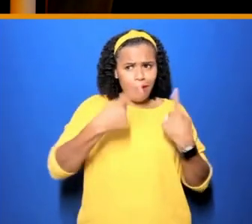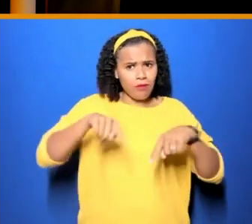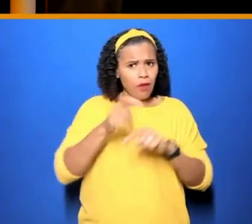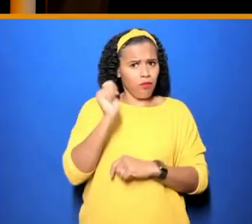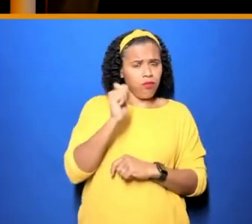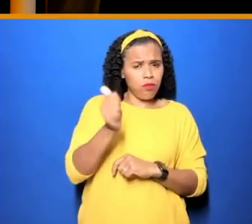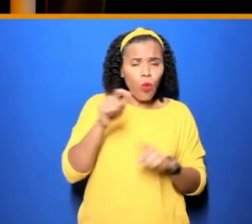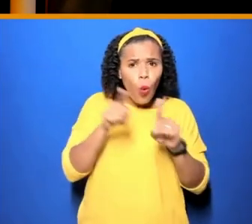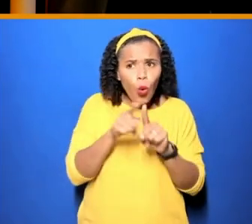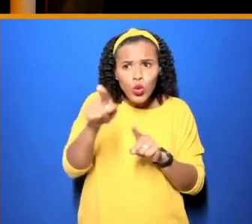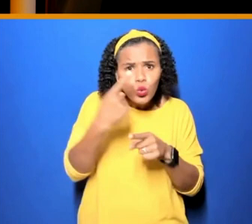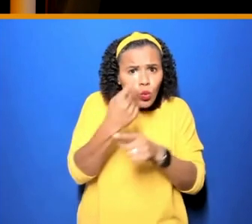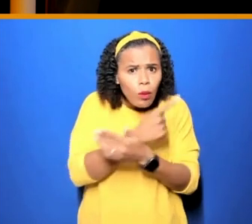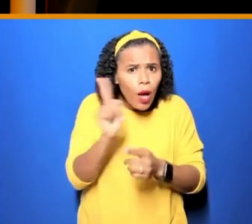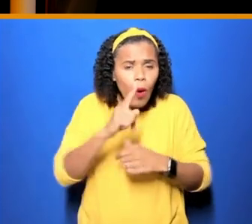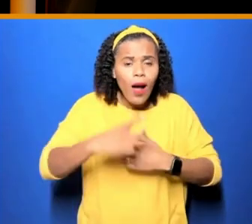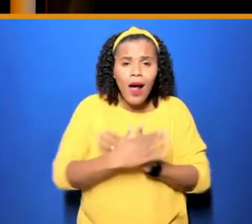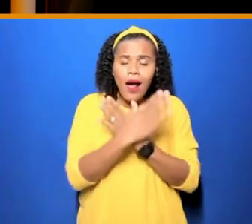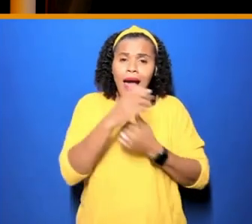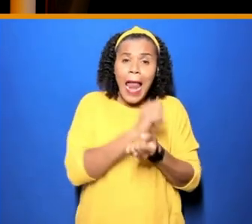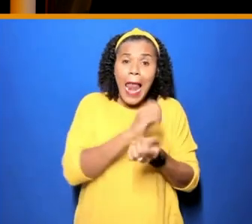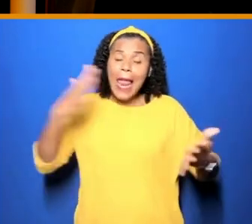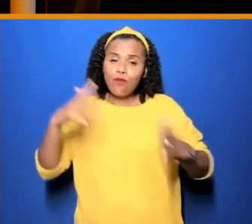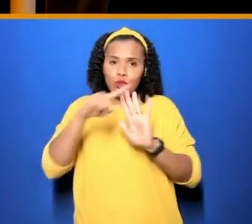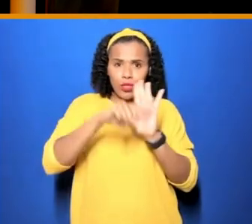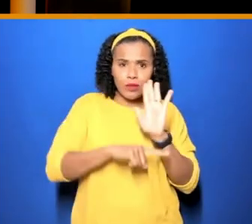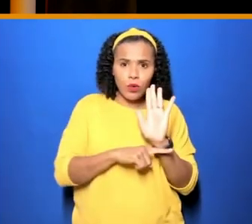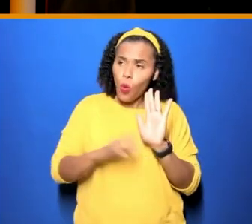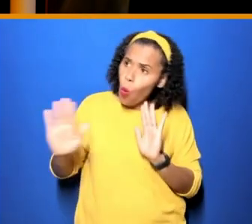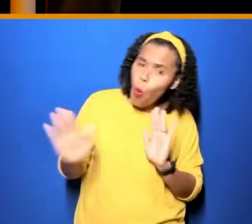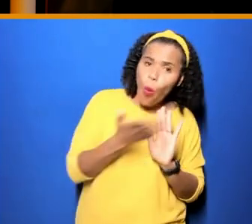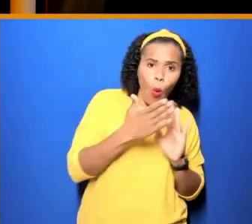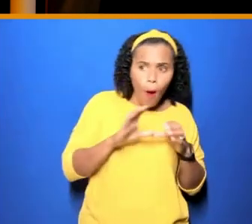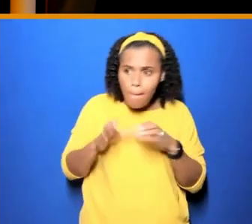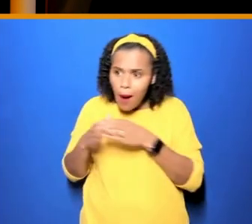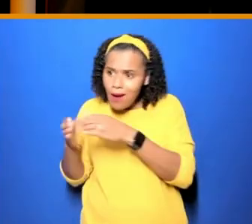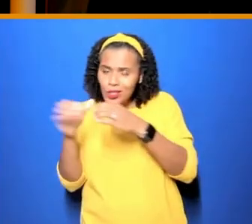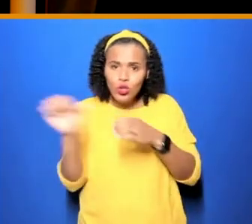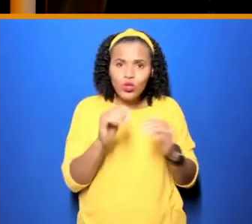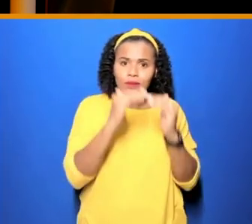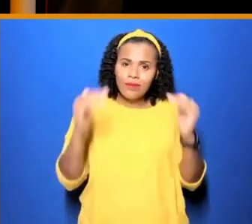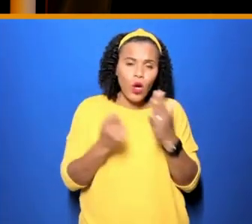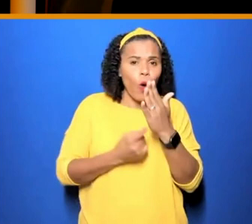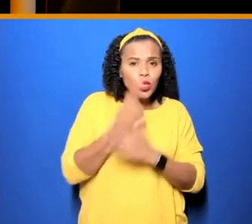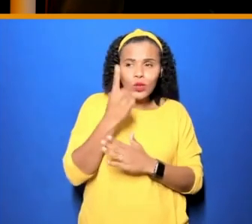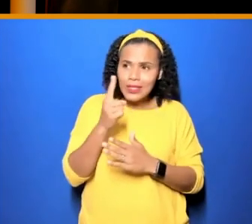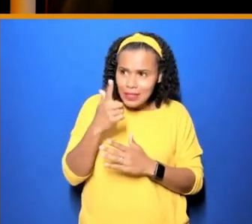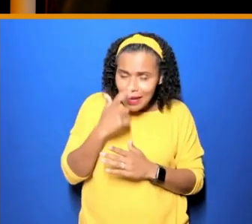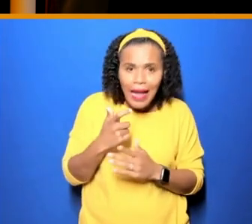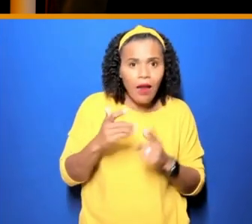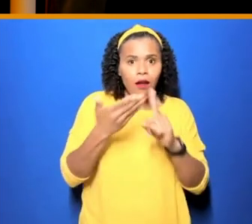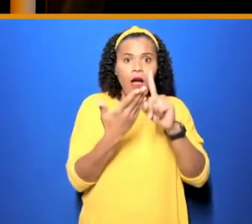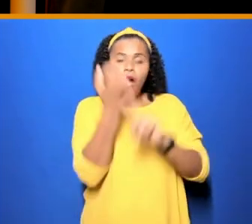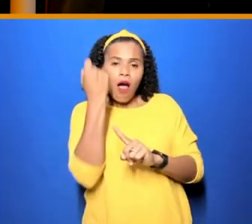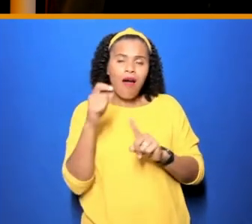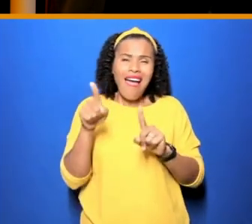liberal principle that all party bodies should be offered an equal opportunity to success and support. And that's vital too.